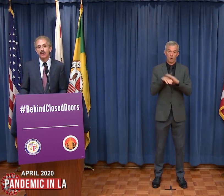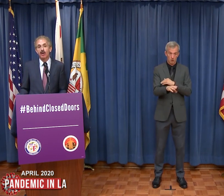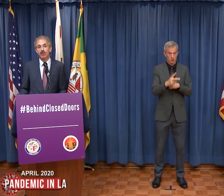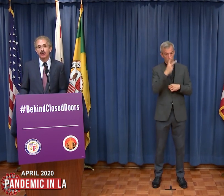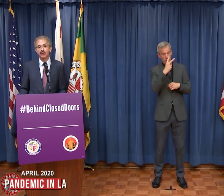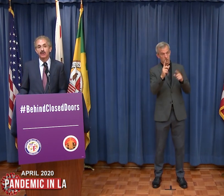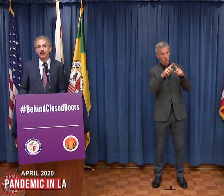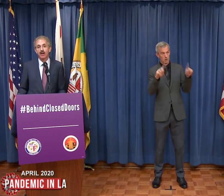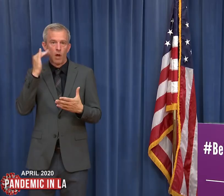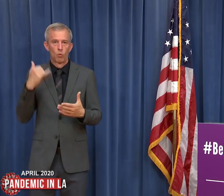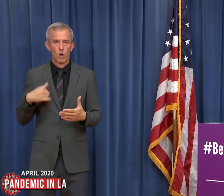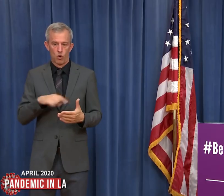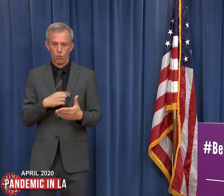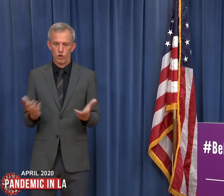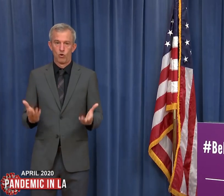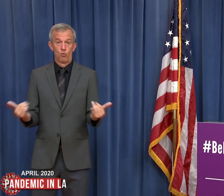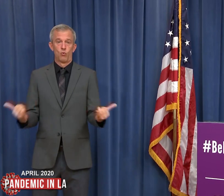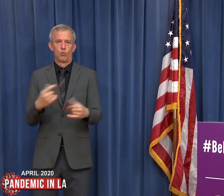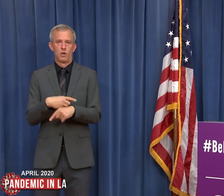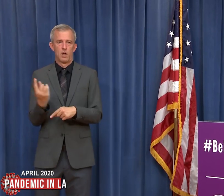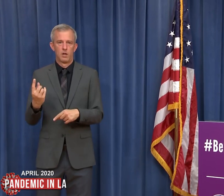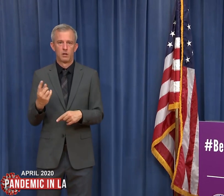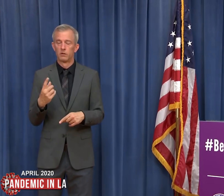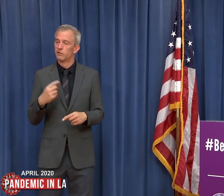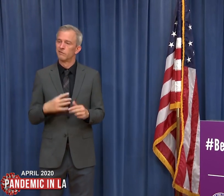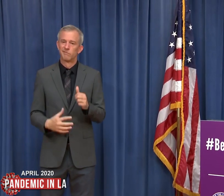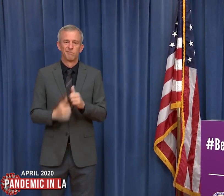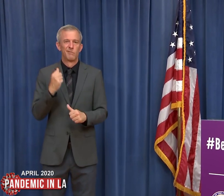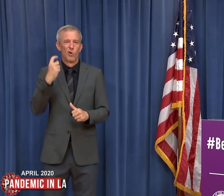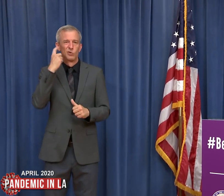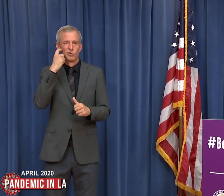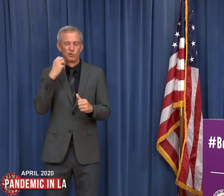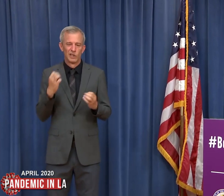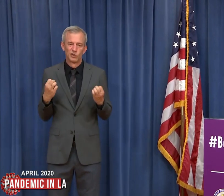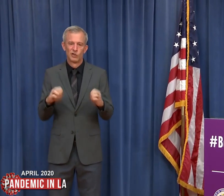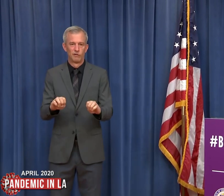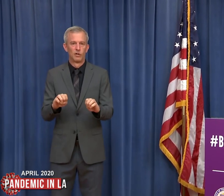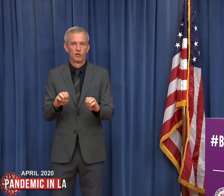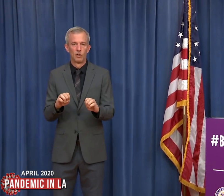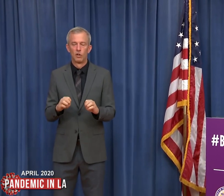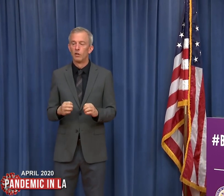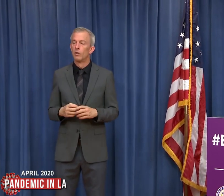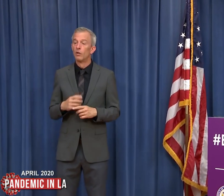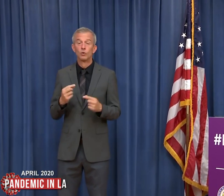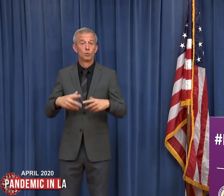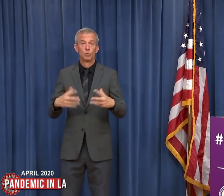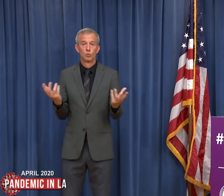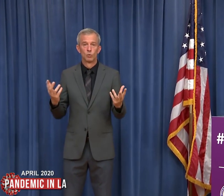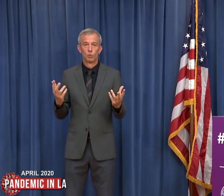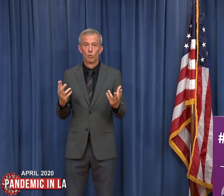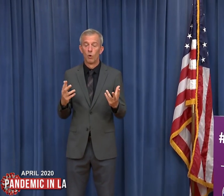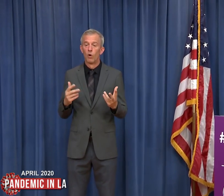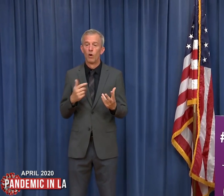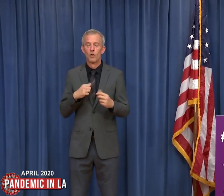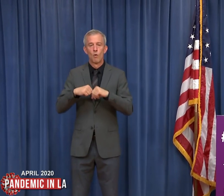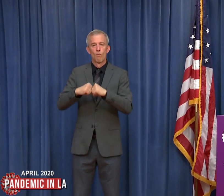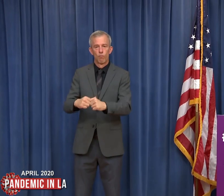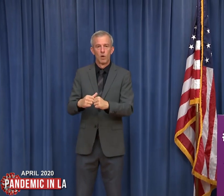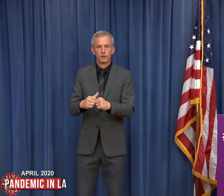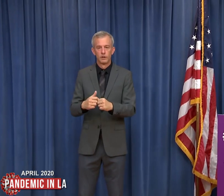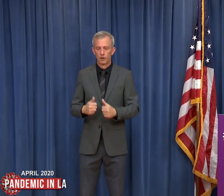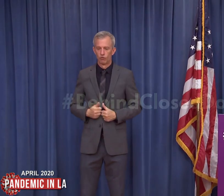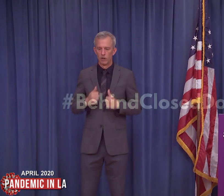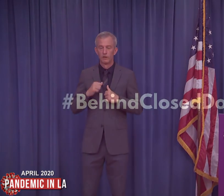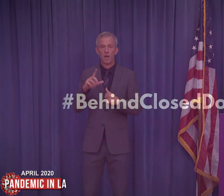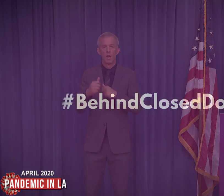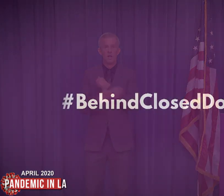partnered with our grocers. It's just the latest effort to apply new and innovative ways to protect the residents of Los Angeles County